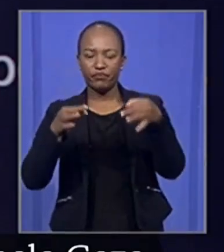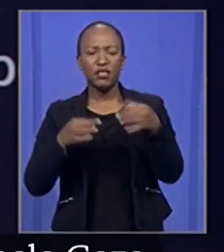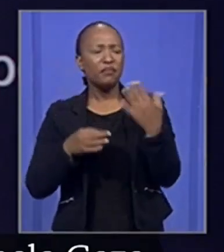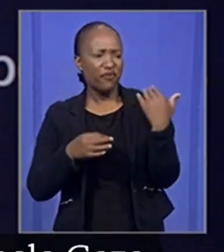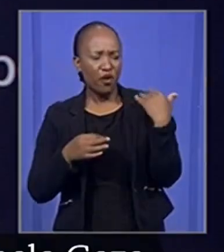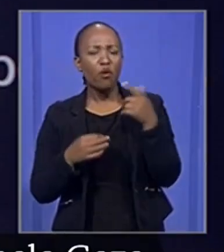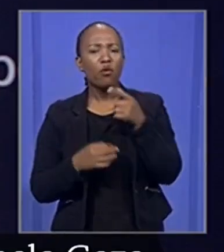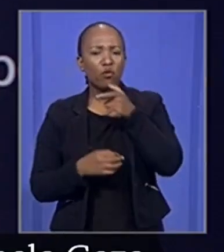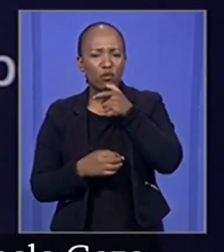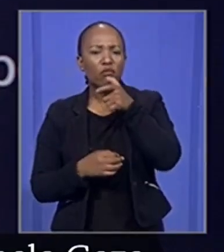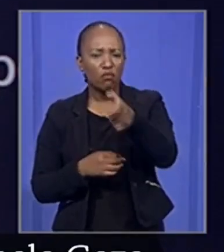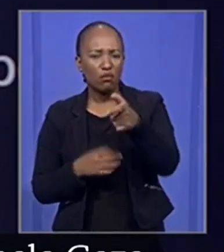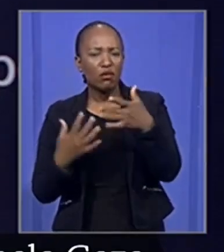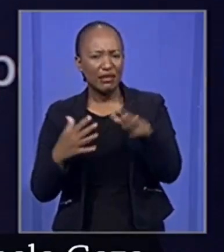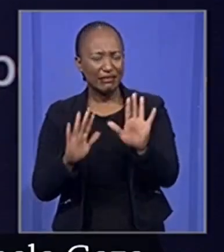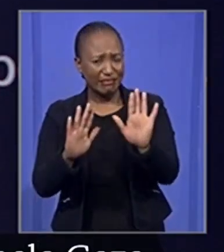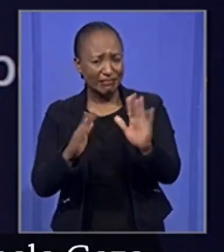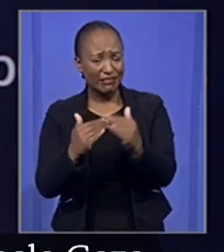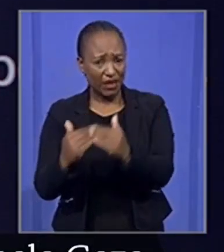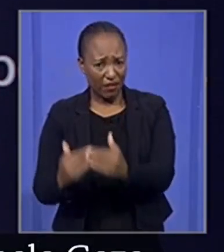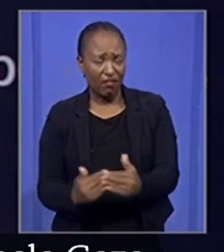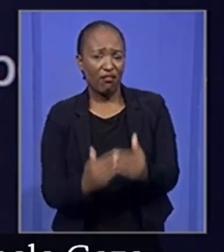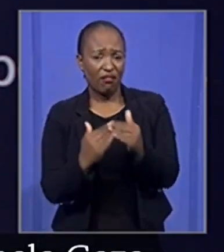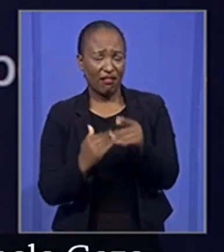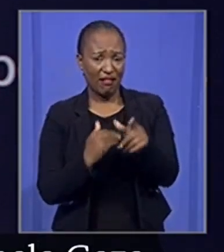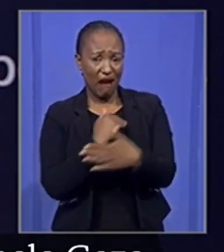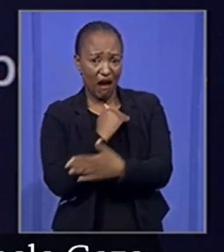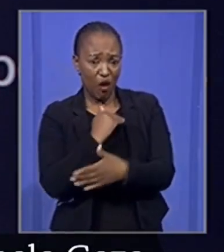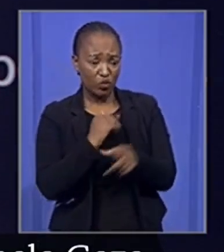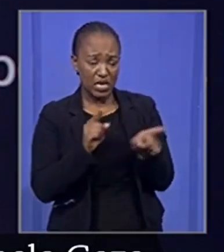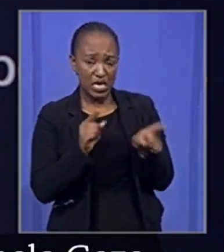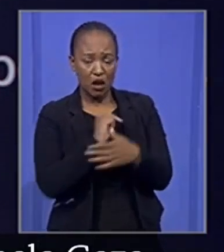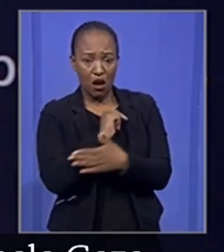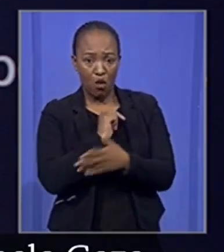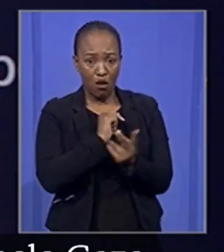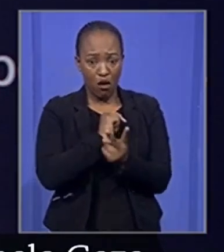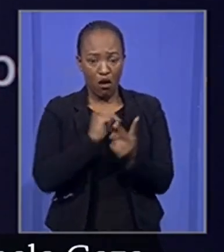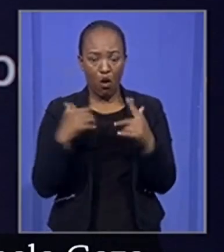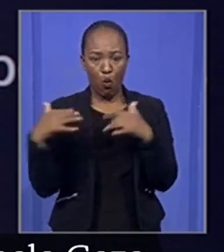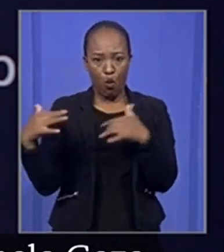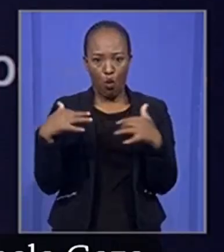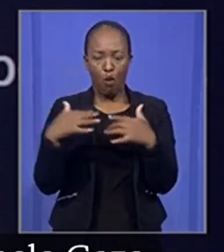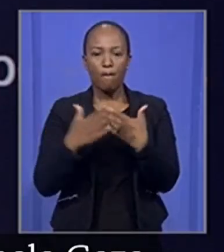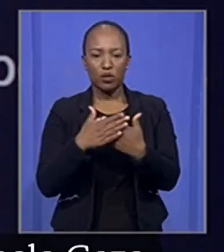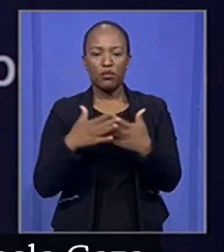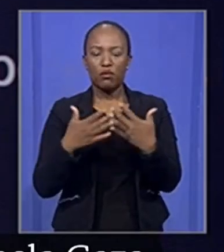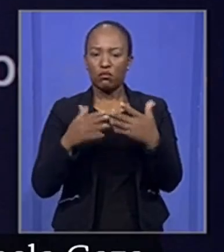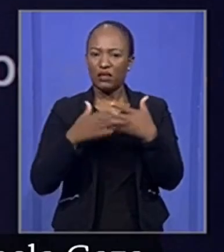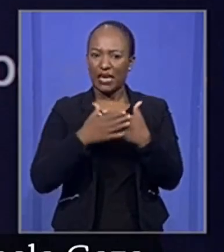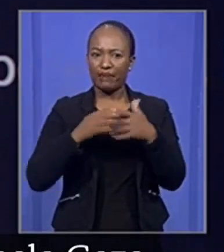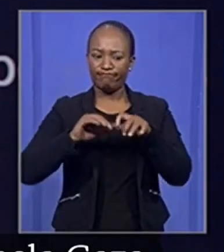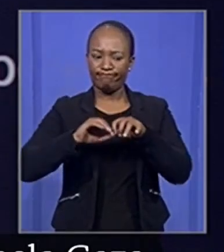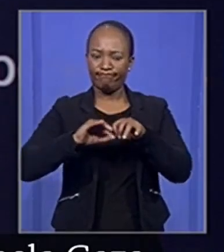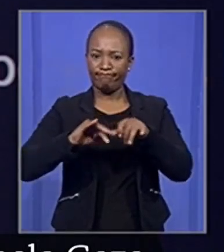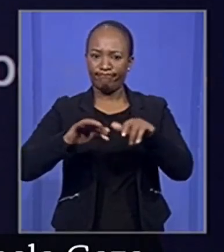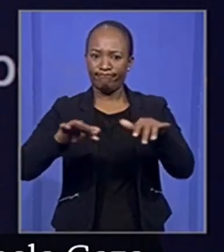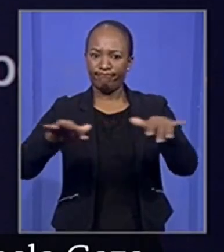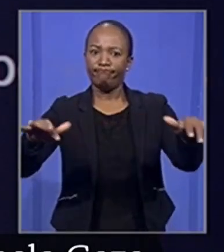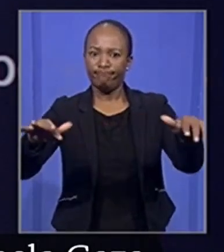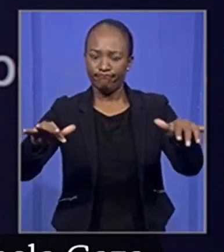bolela hore hlokomelang ntwa ela e botjhabela bo hare pakeng tsa Hamas le Israel e kana ya aha dinaha tsa